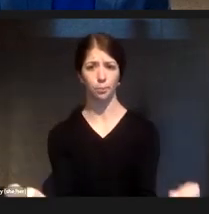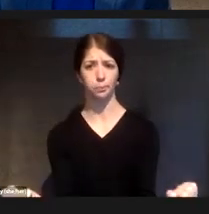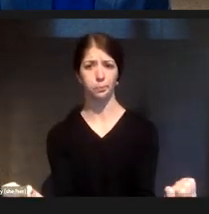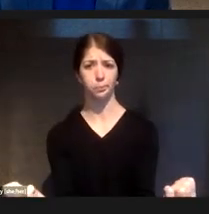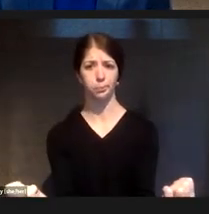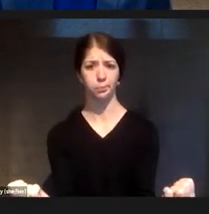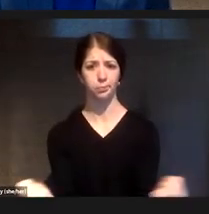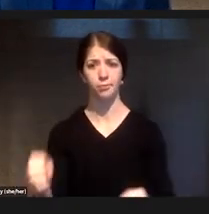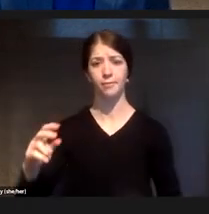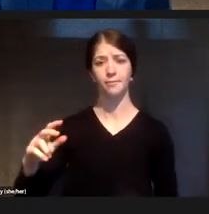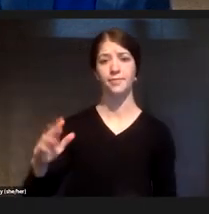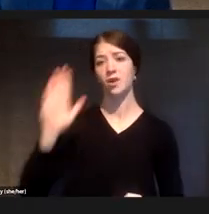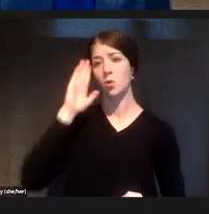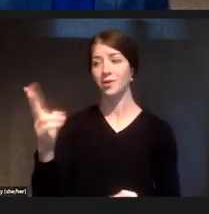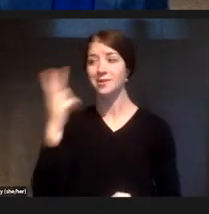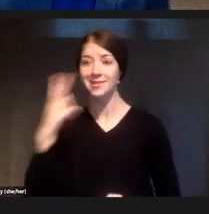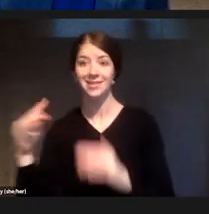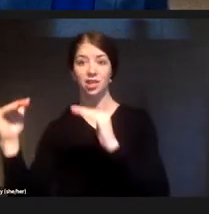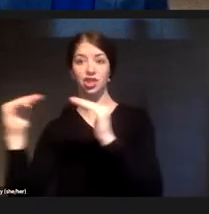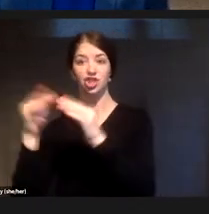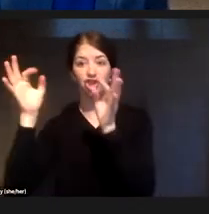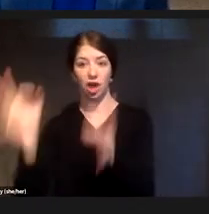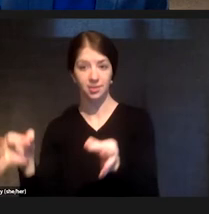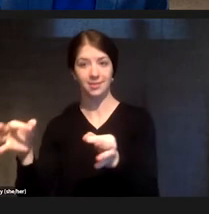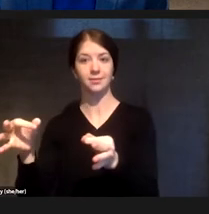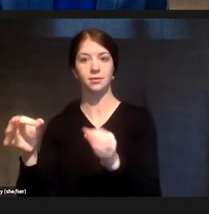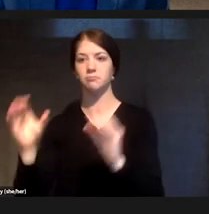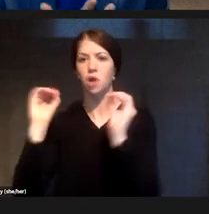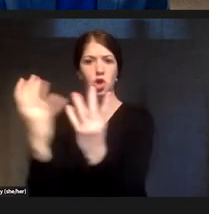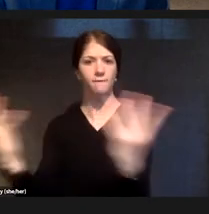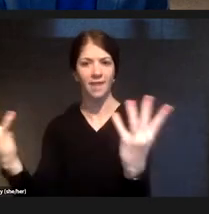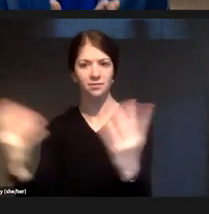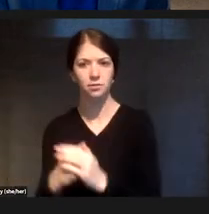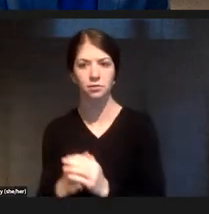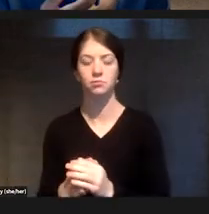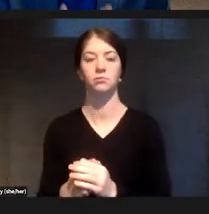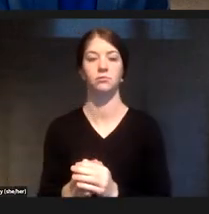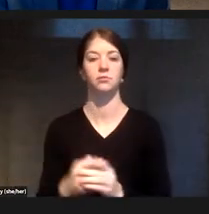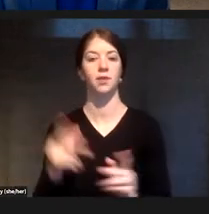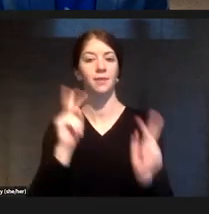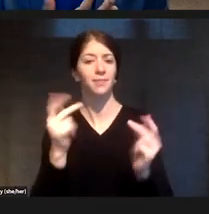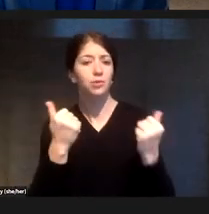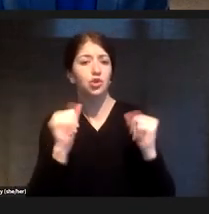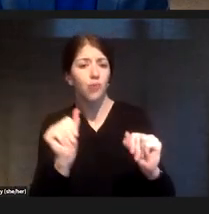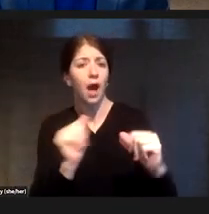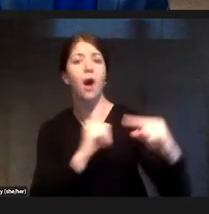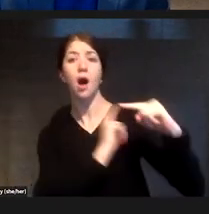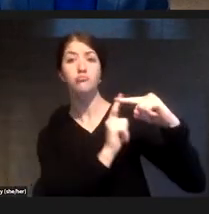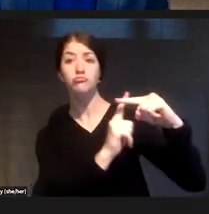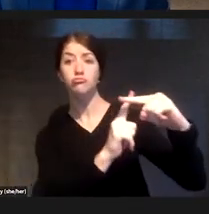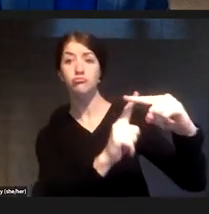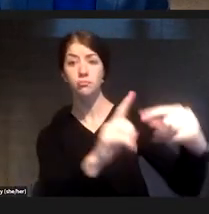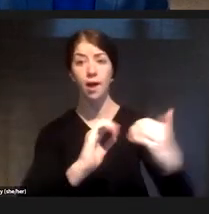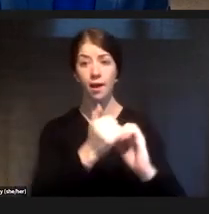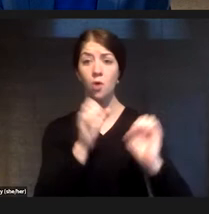slide that says justice with no fence whatsoever. And people look at this slide trying to see this as a positive thing as to how we can